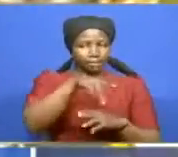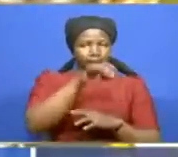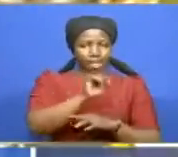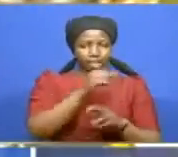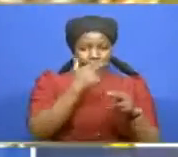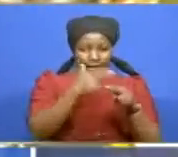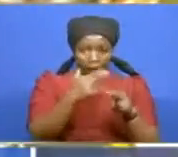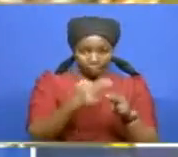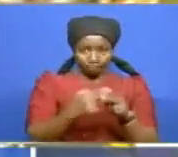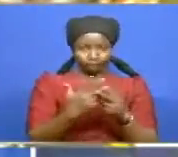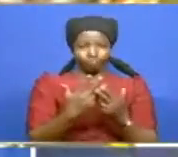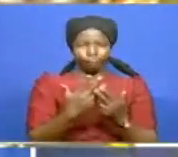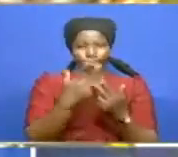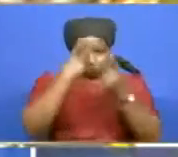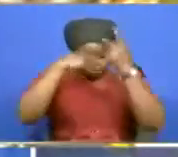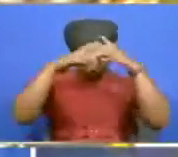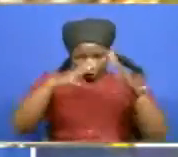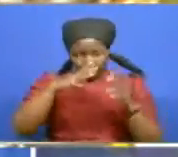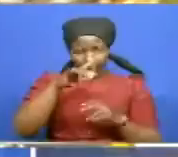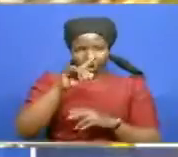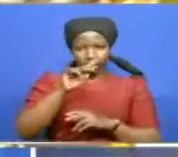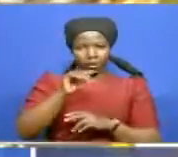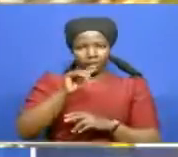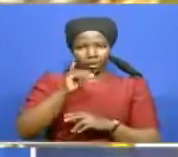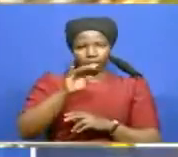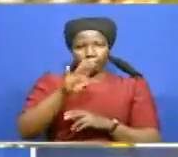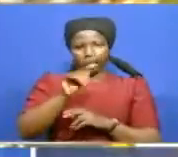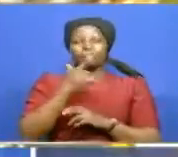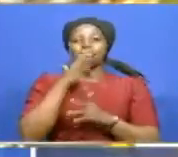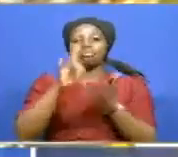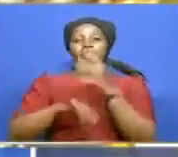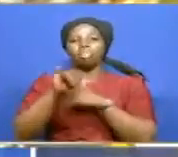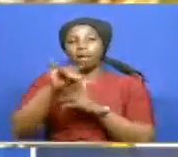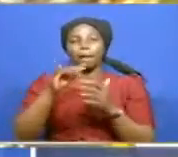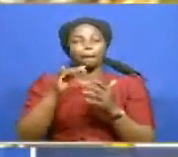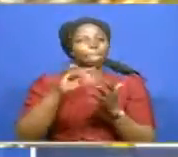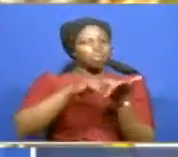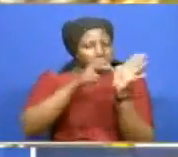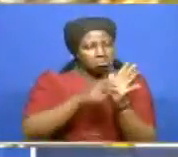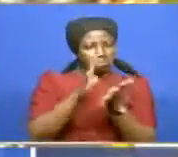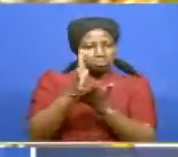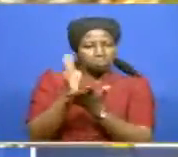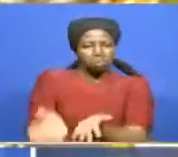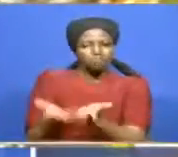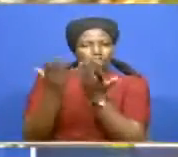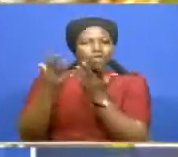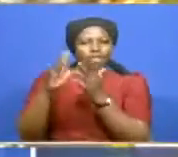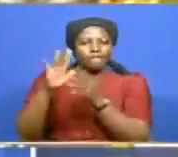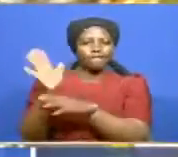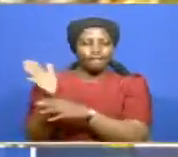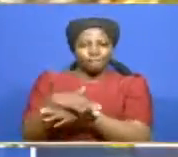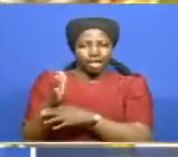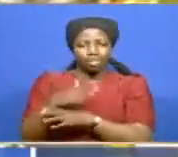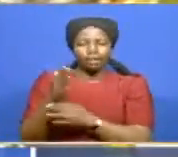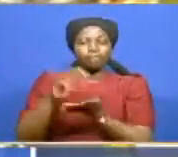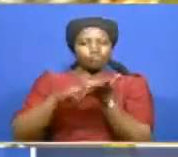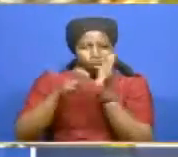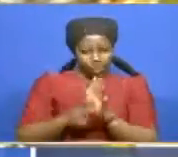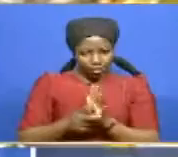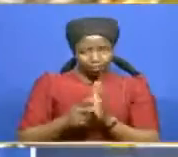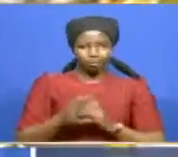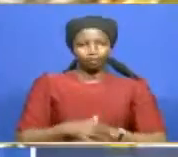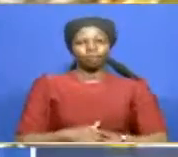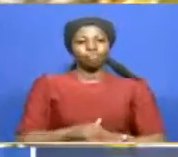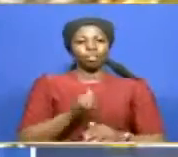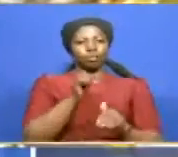Professor Micheni Ntiba says the project is a revival of the fish farming project under the collapsed economic stimulus package that